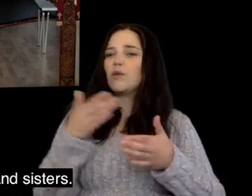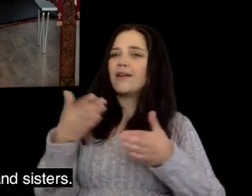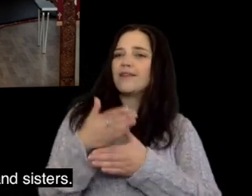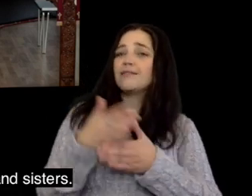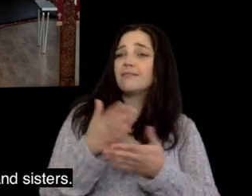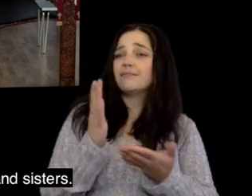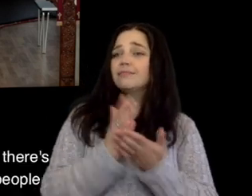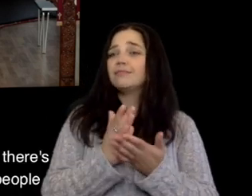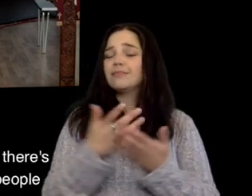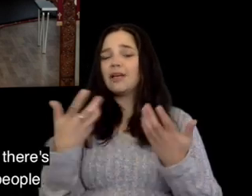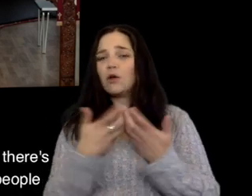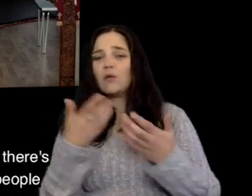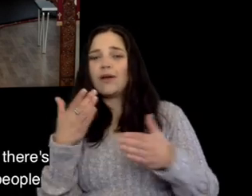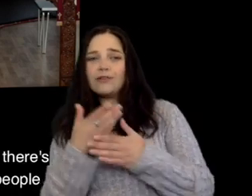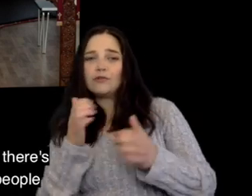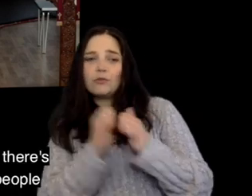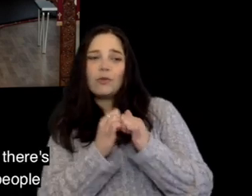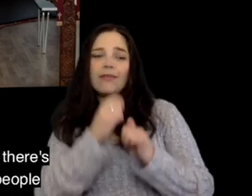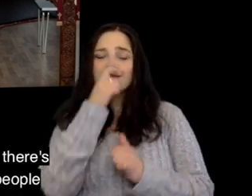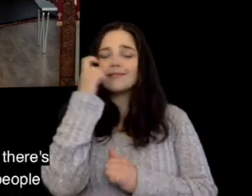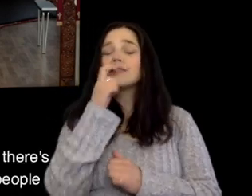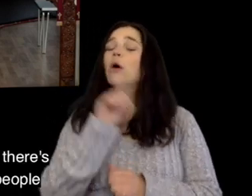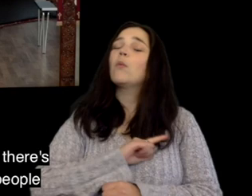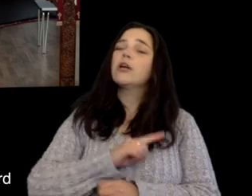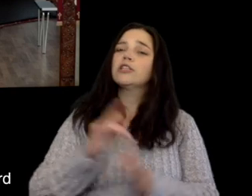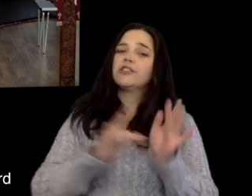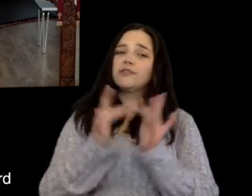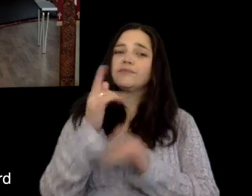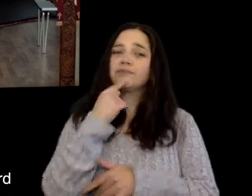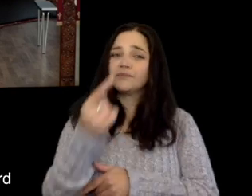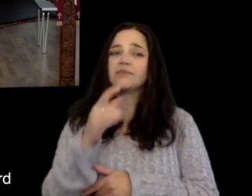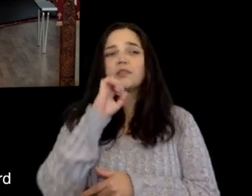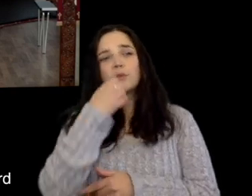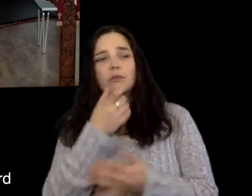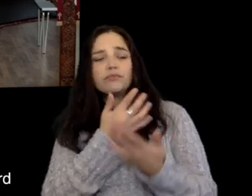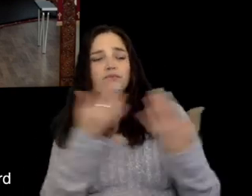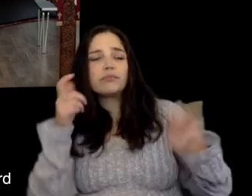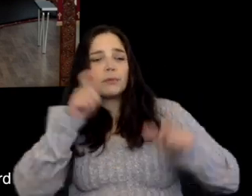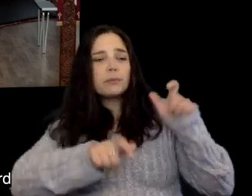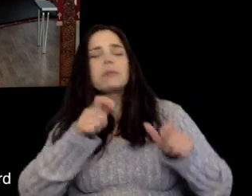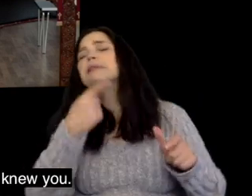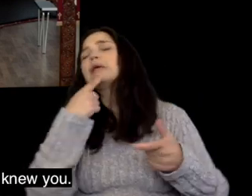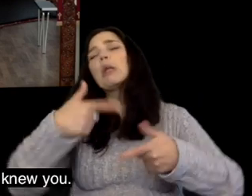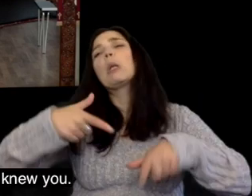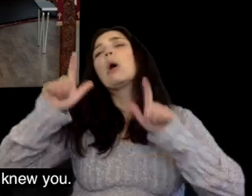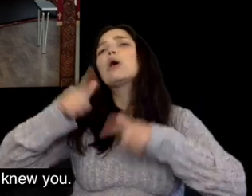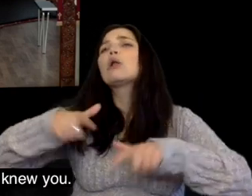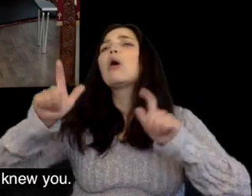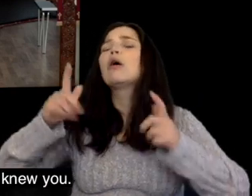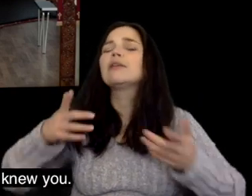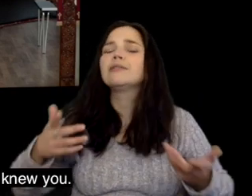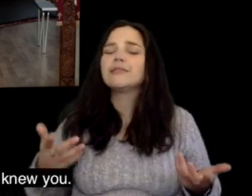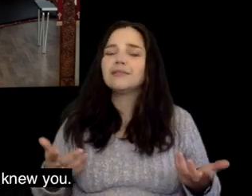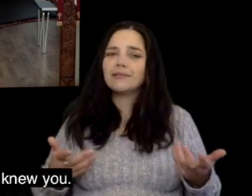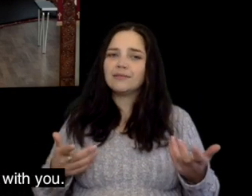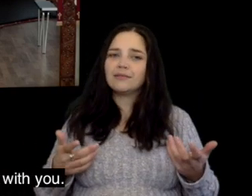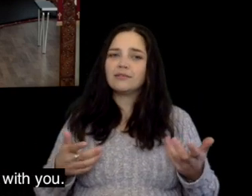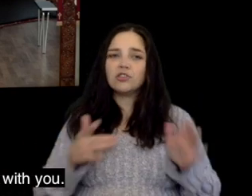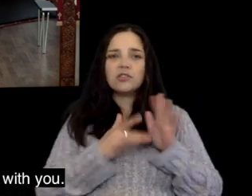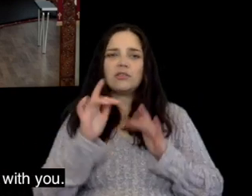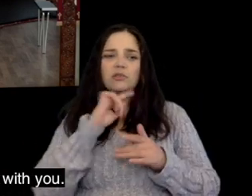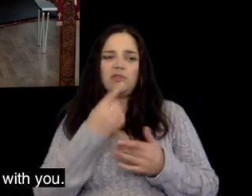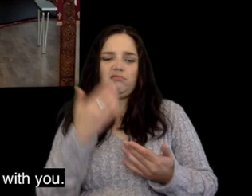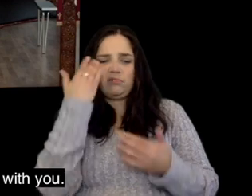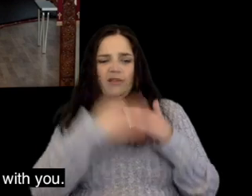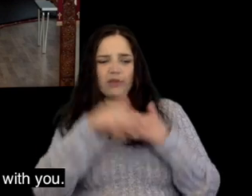it acts, and particularly how it acts to its brothers and sisters. That's why Jesus says that there's going to be a bunch of people who say, Lord, Lord, And